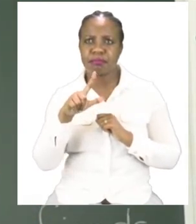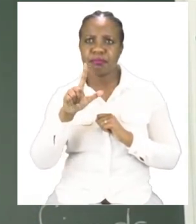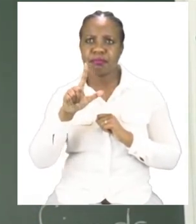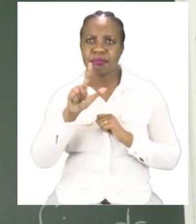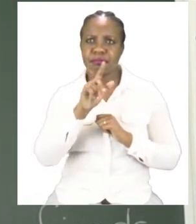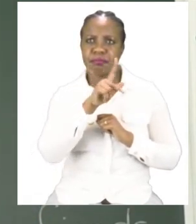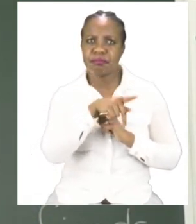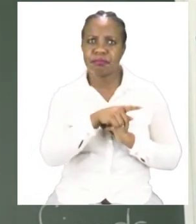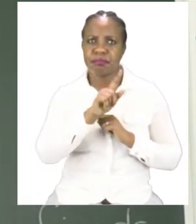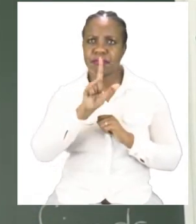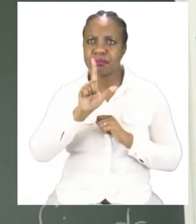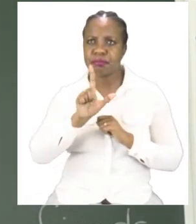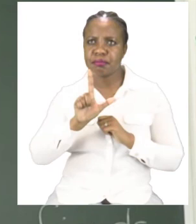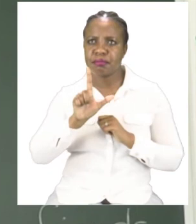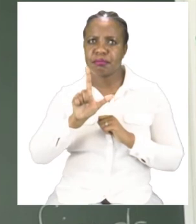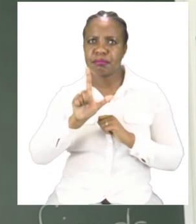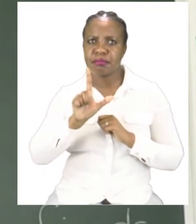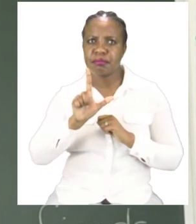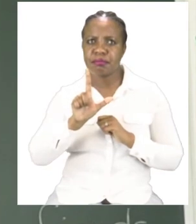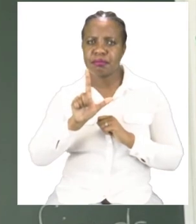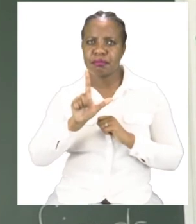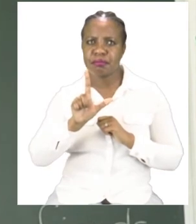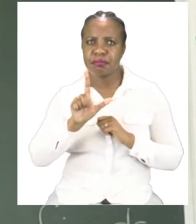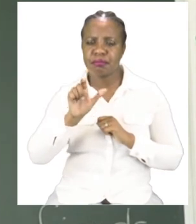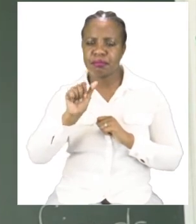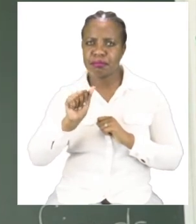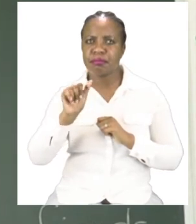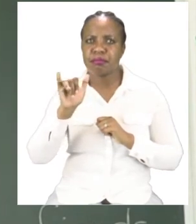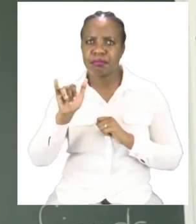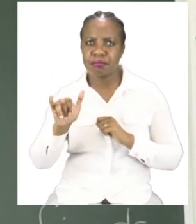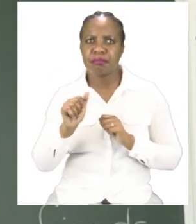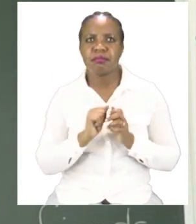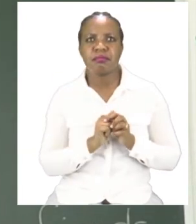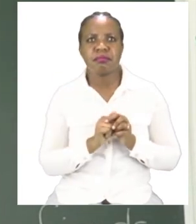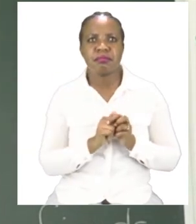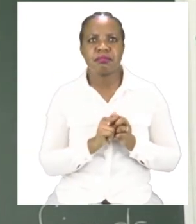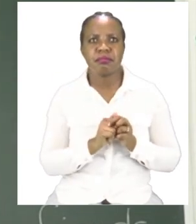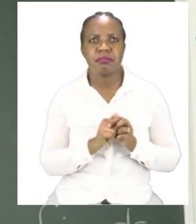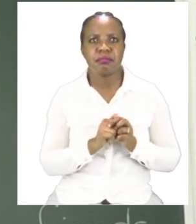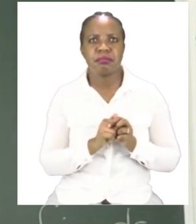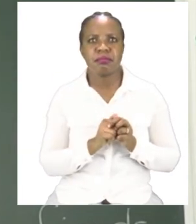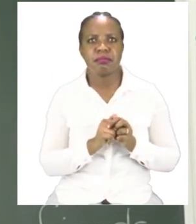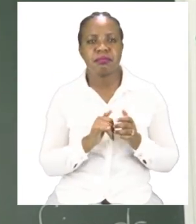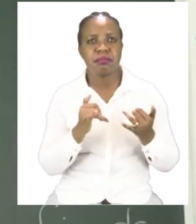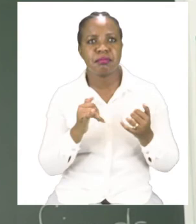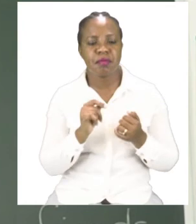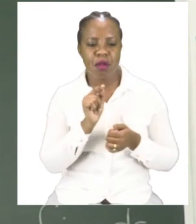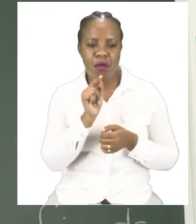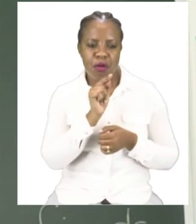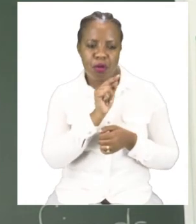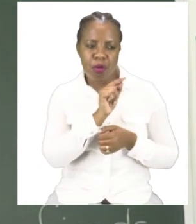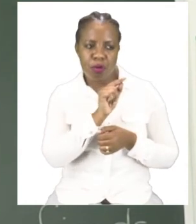So we have found the word play. Now all we need to do is to circle